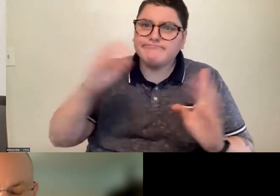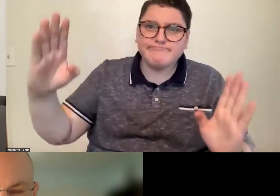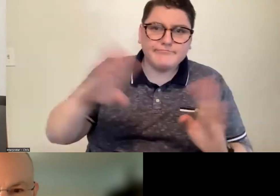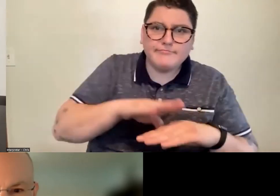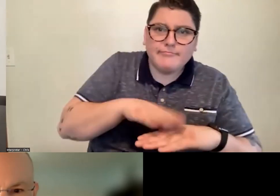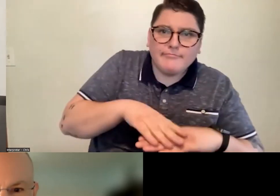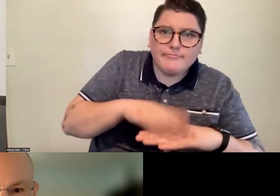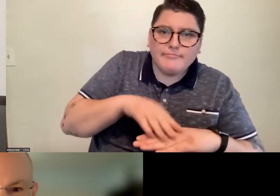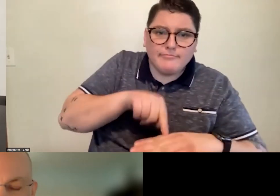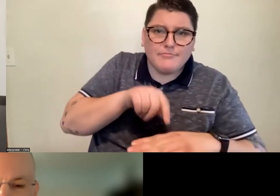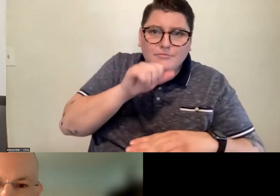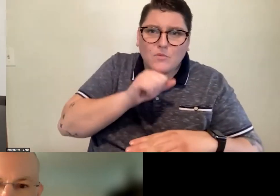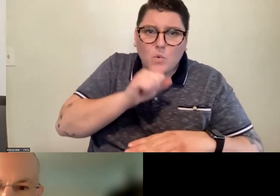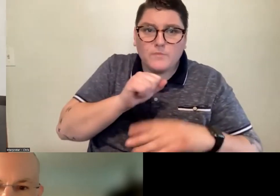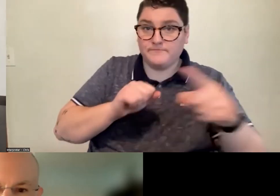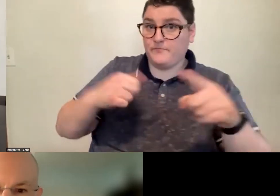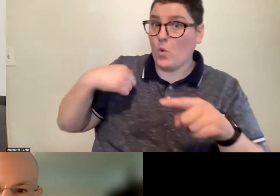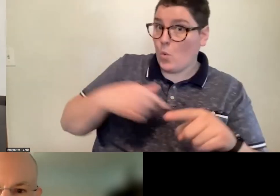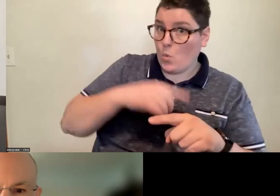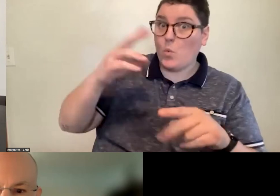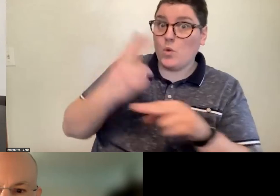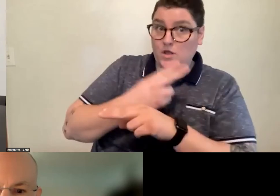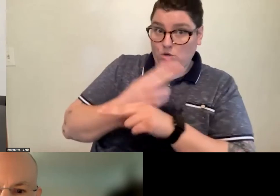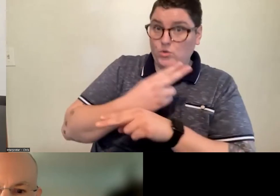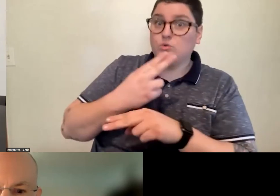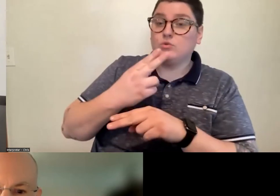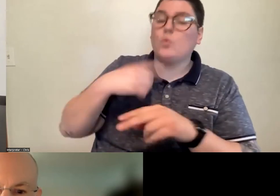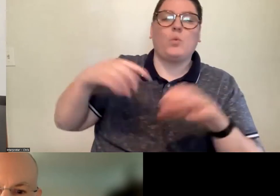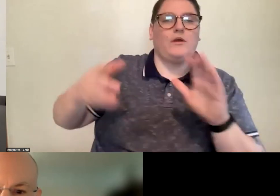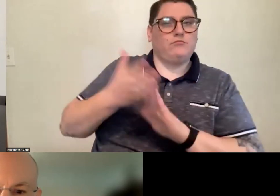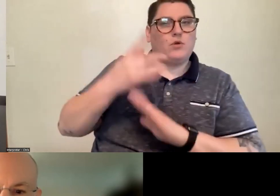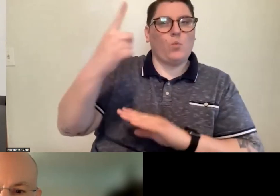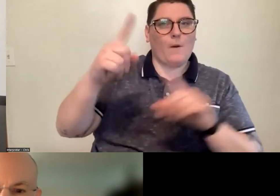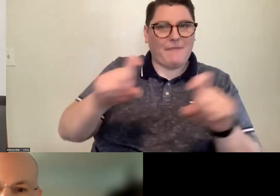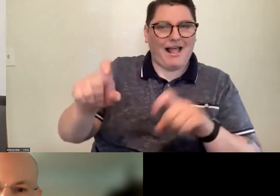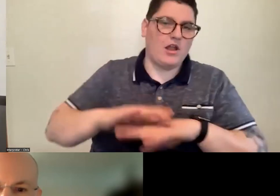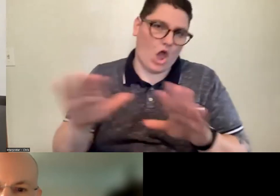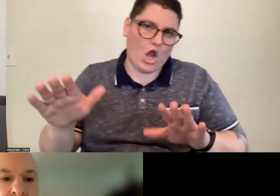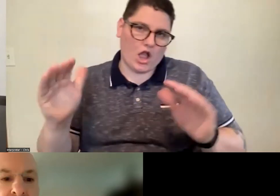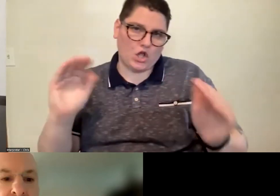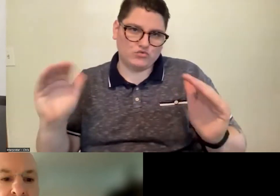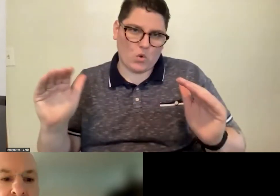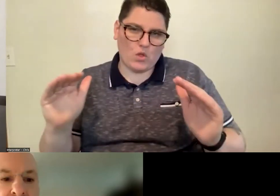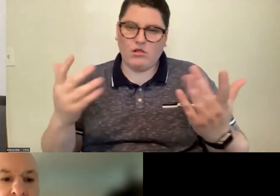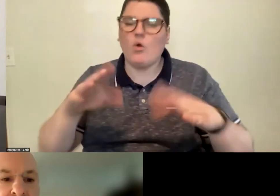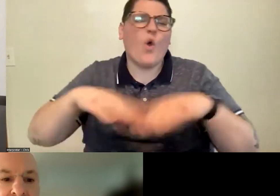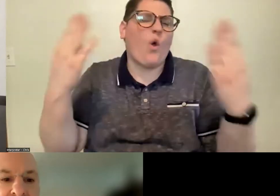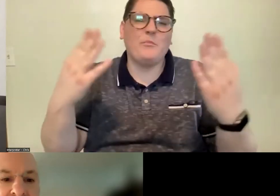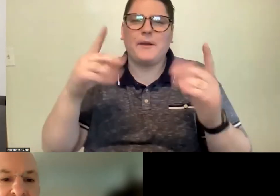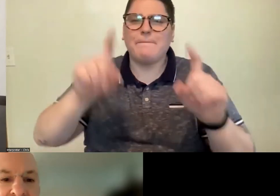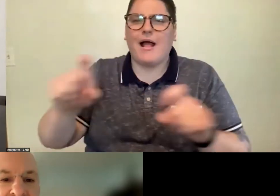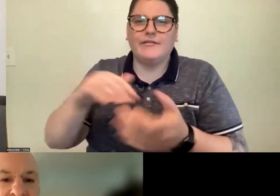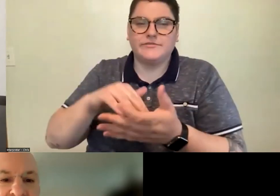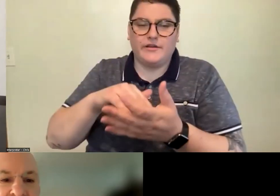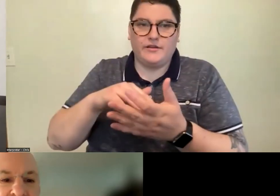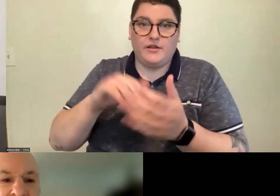is available? We've done one pilot study, non-controlled, but open pilot study of the intervention